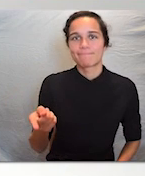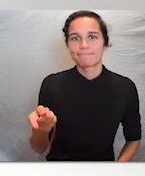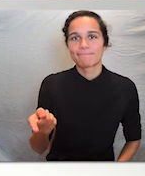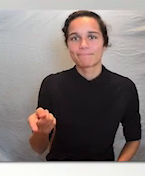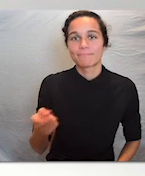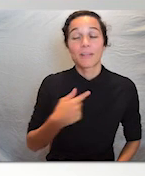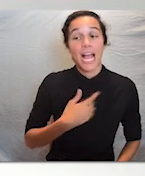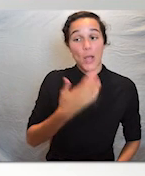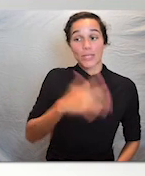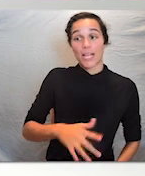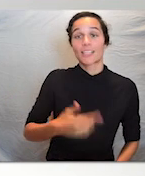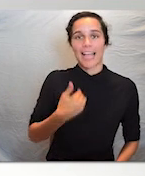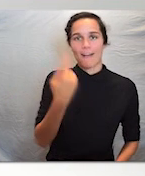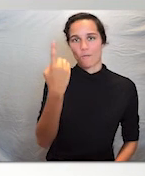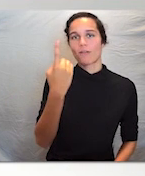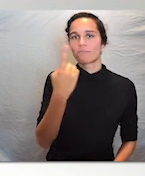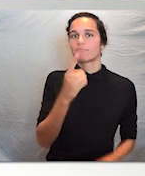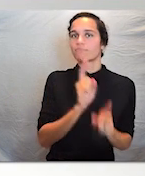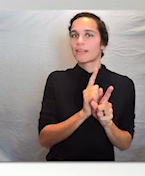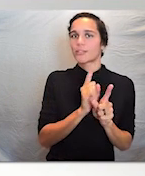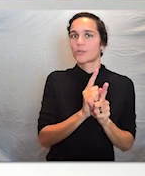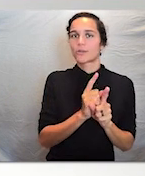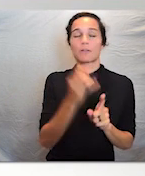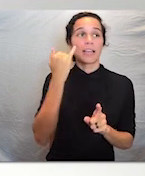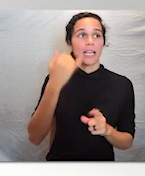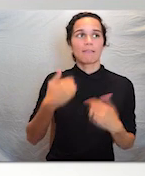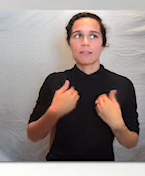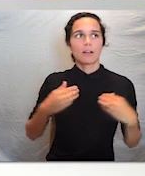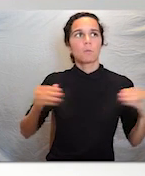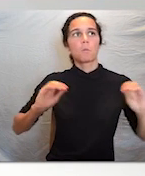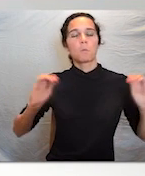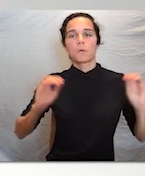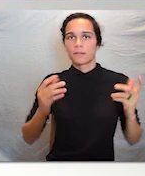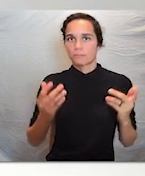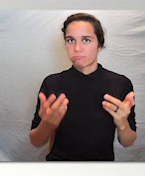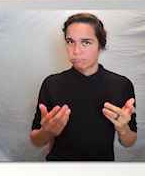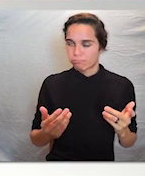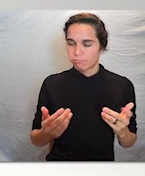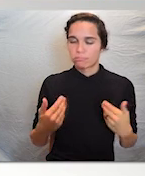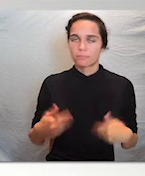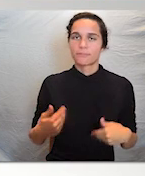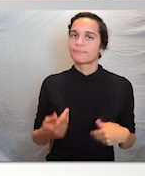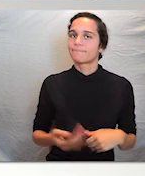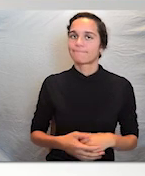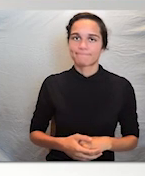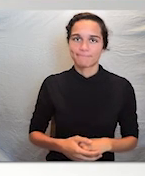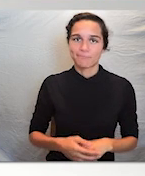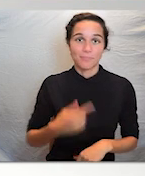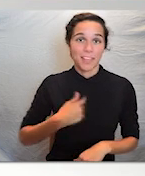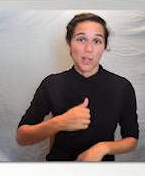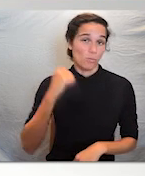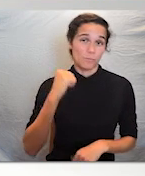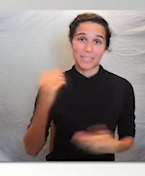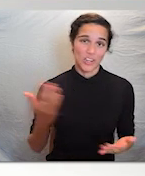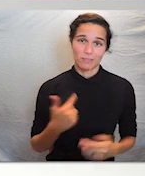I was lucky to have that. If I did not have that mentor, I wouldn't be standing where I